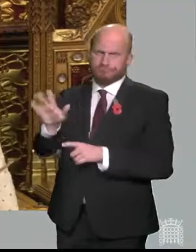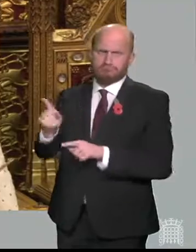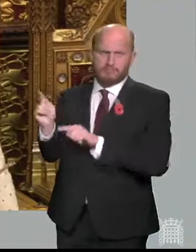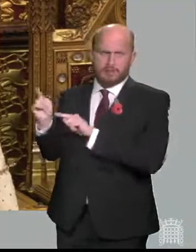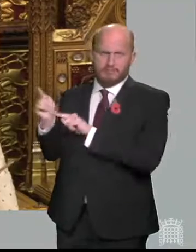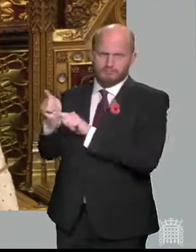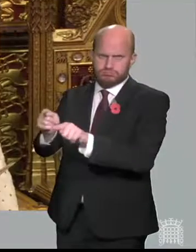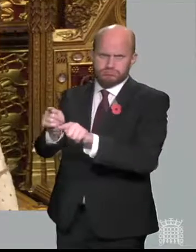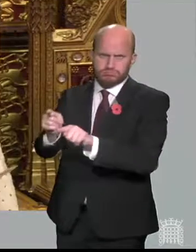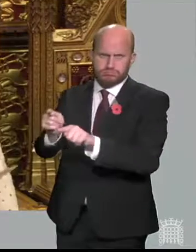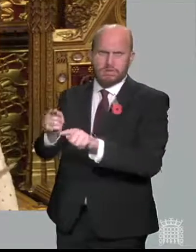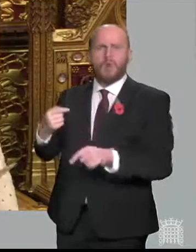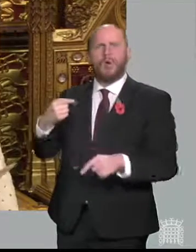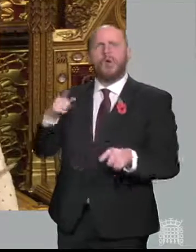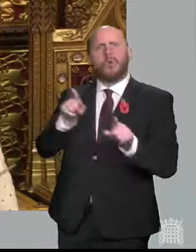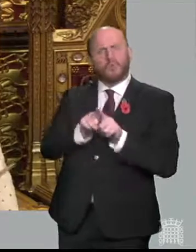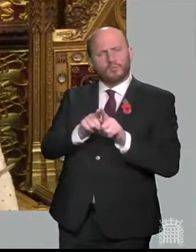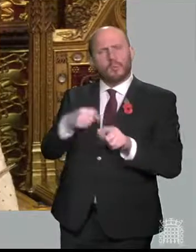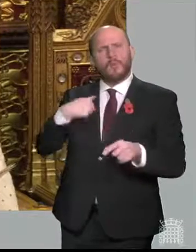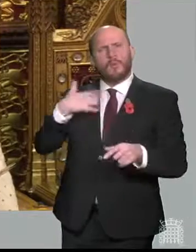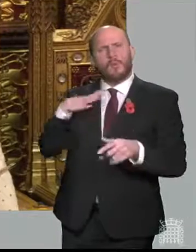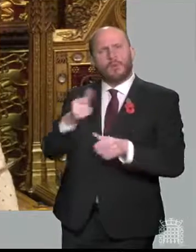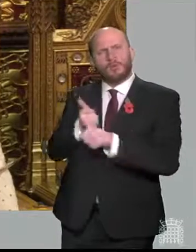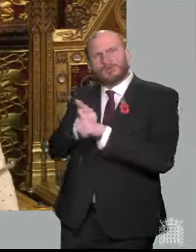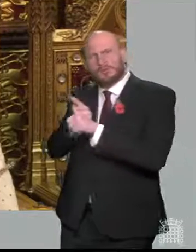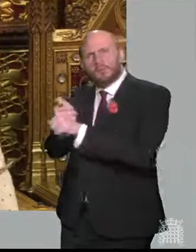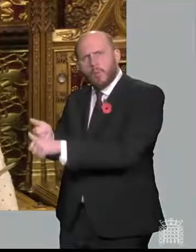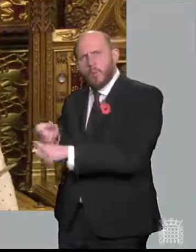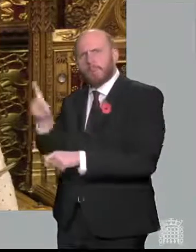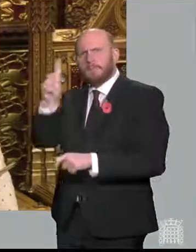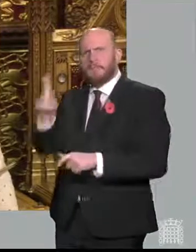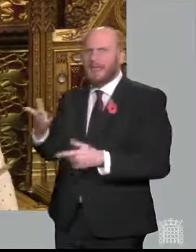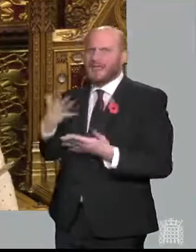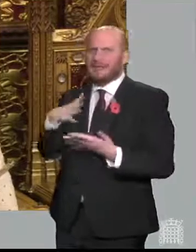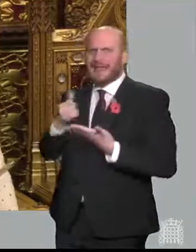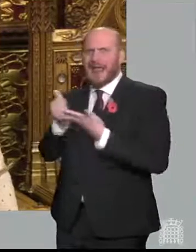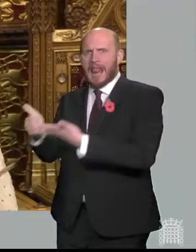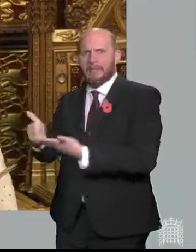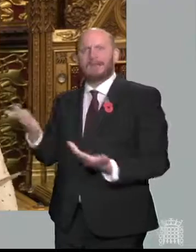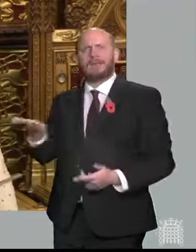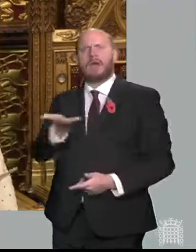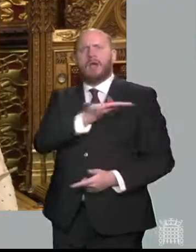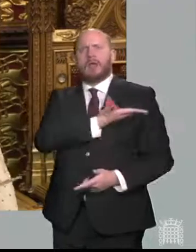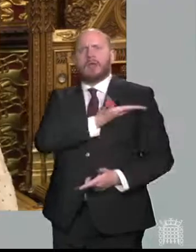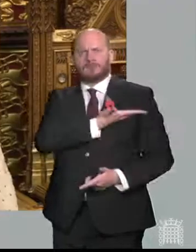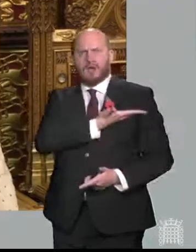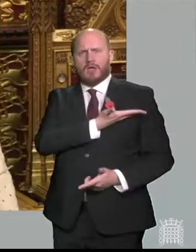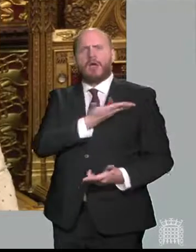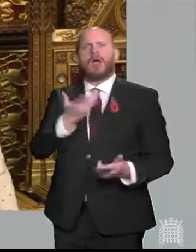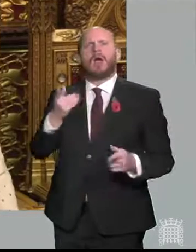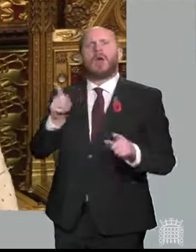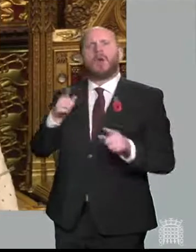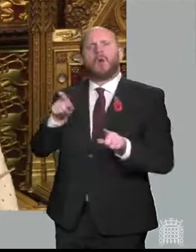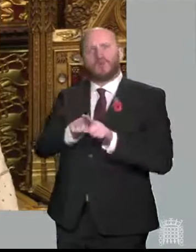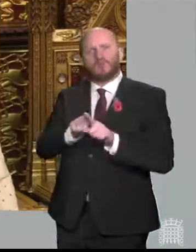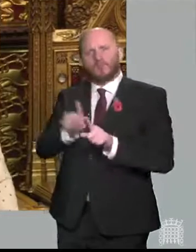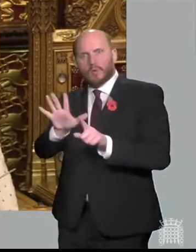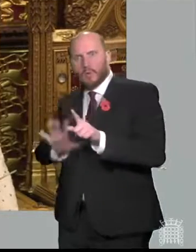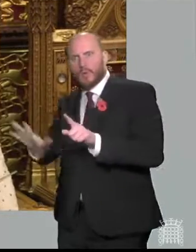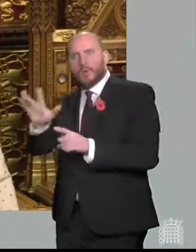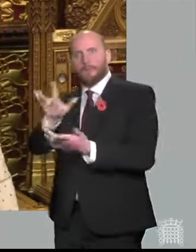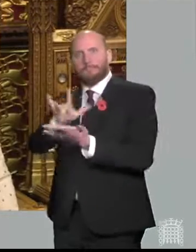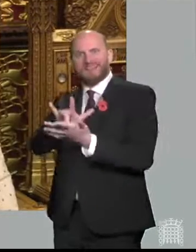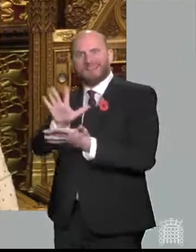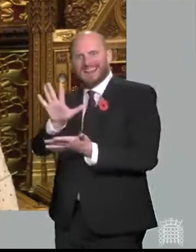facilitating humanitarian support into Gaza, and supporting the cause of peace and stability in the Middle East.